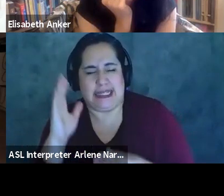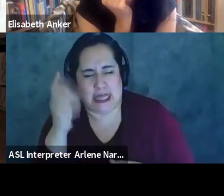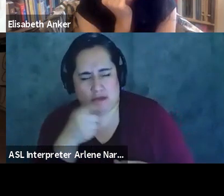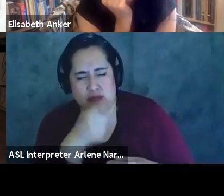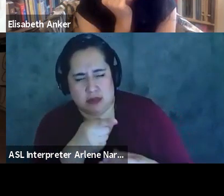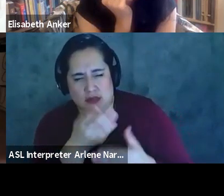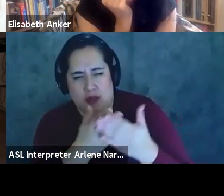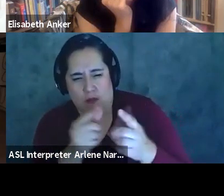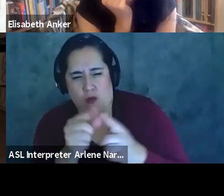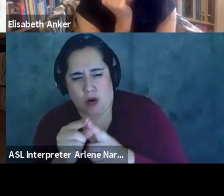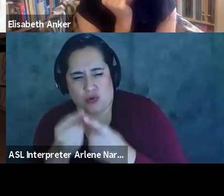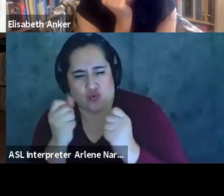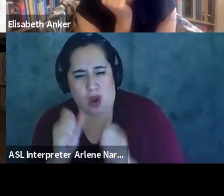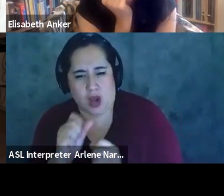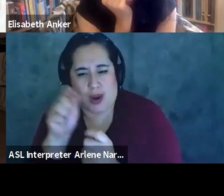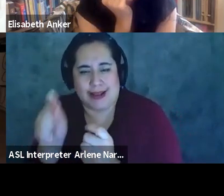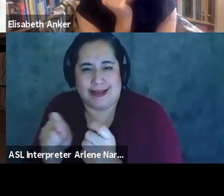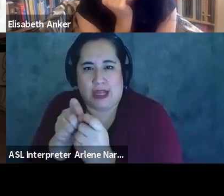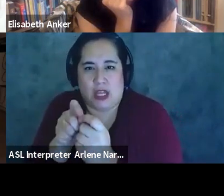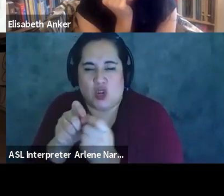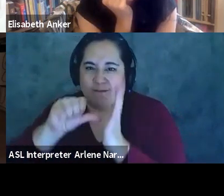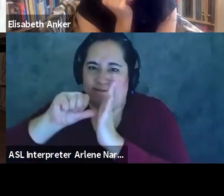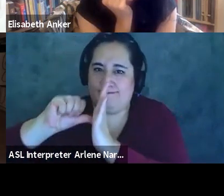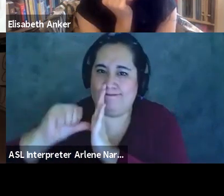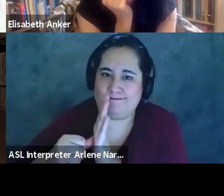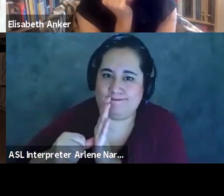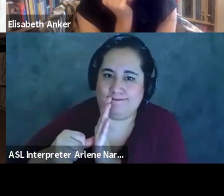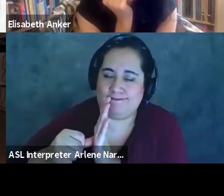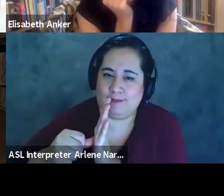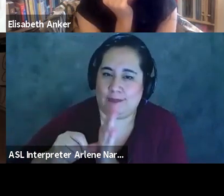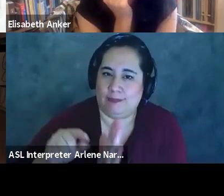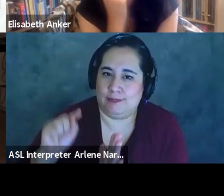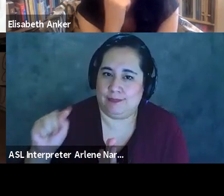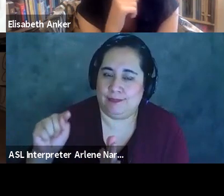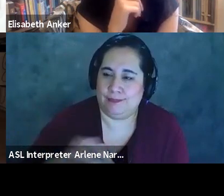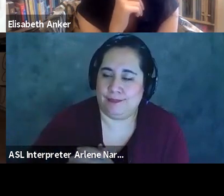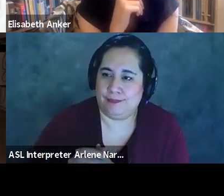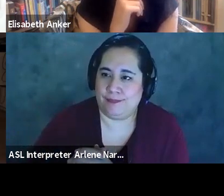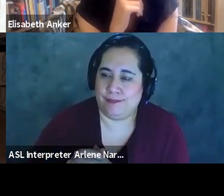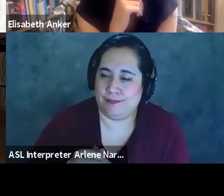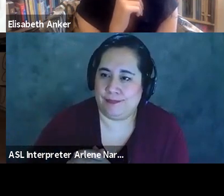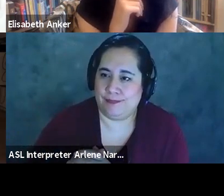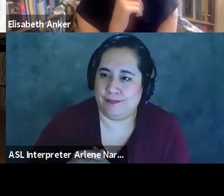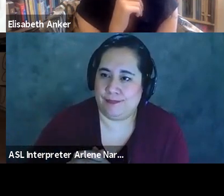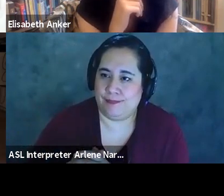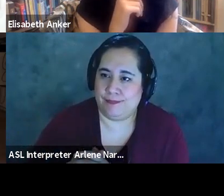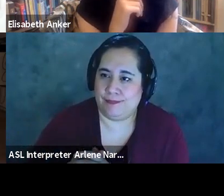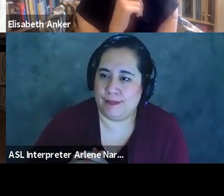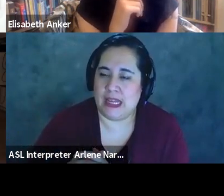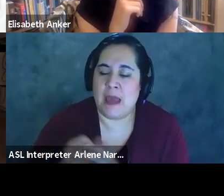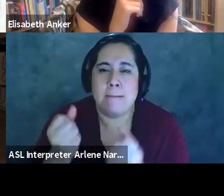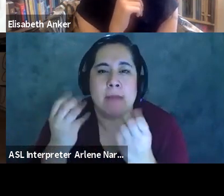trying precisely to highlight the multiple